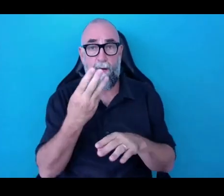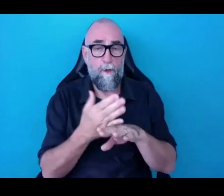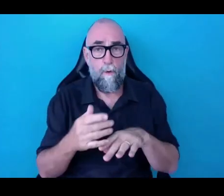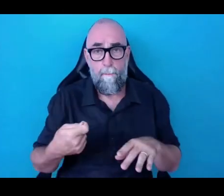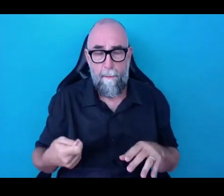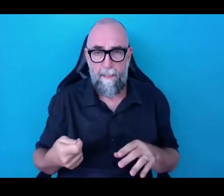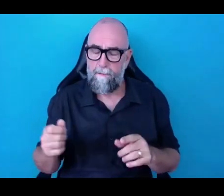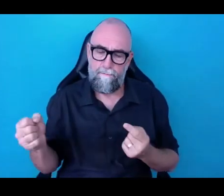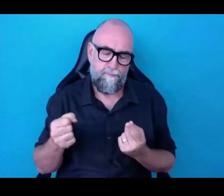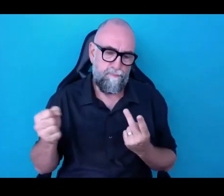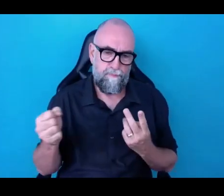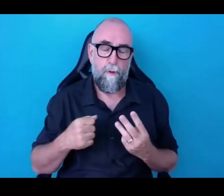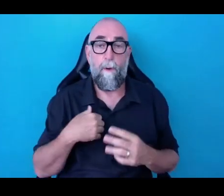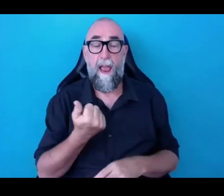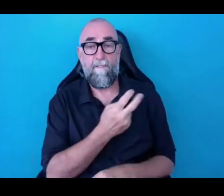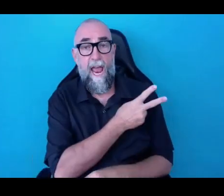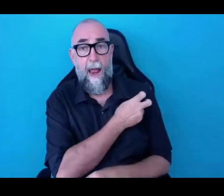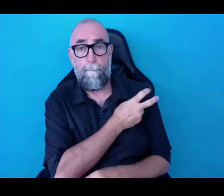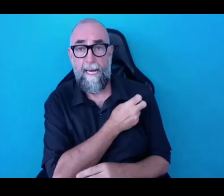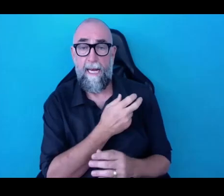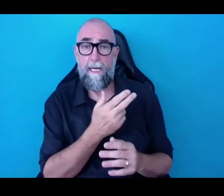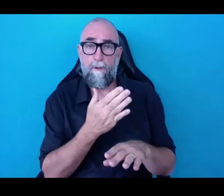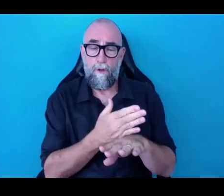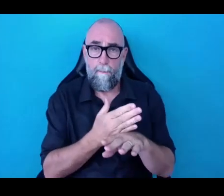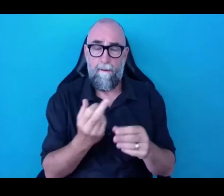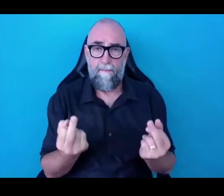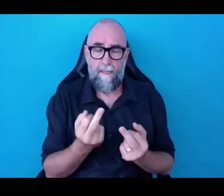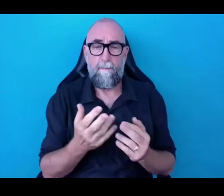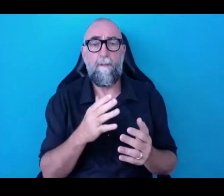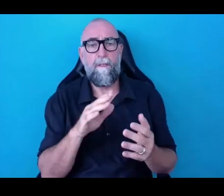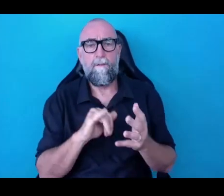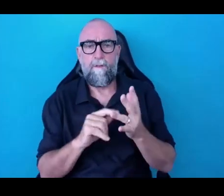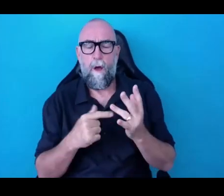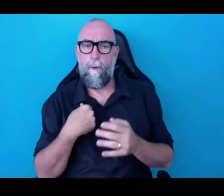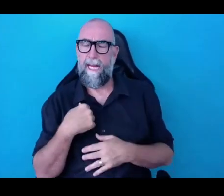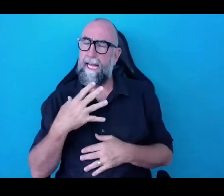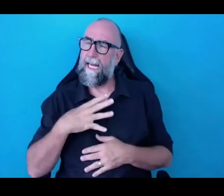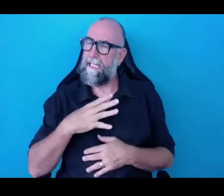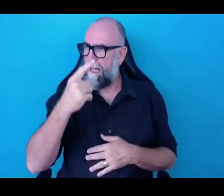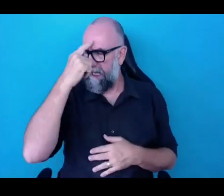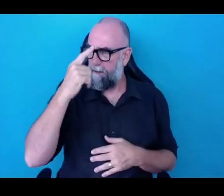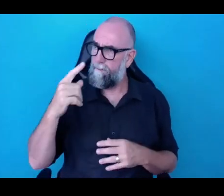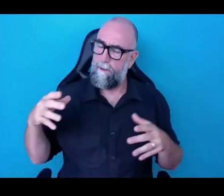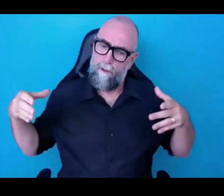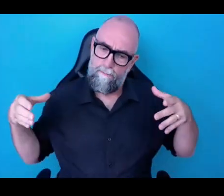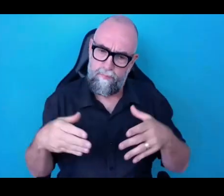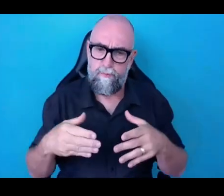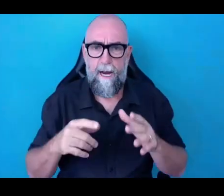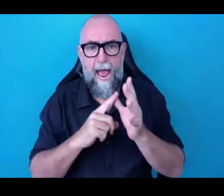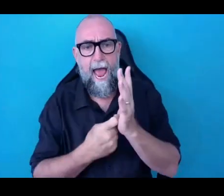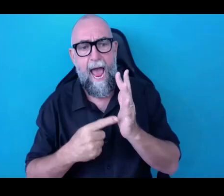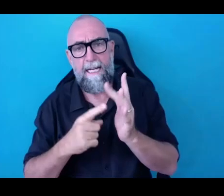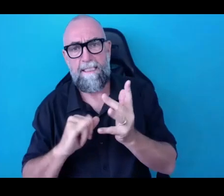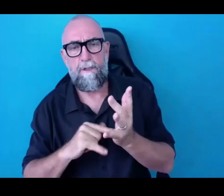is just a collective of like-minded artists that what we realised makes a difference between doing something